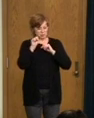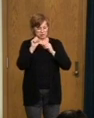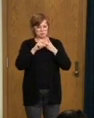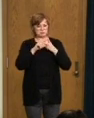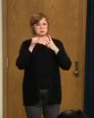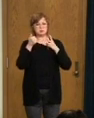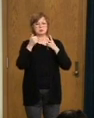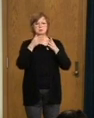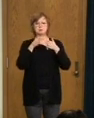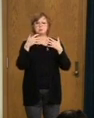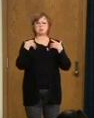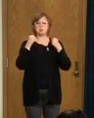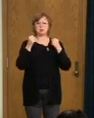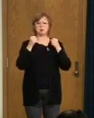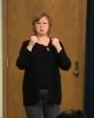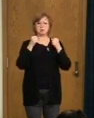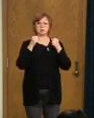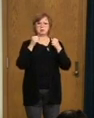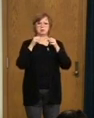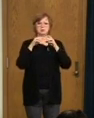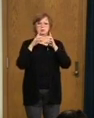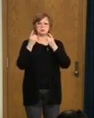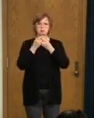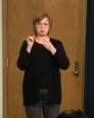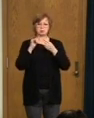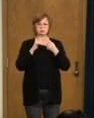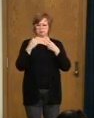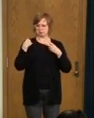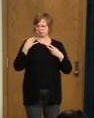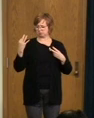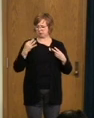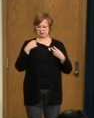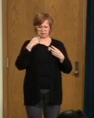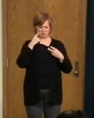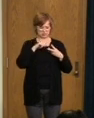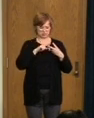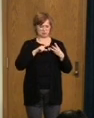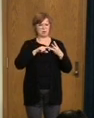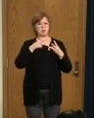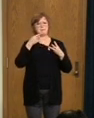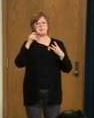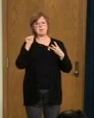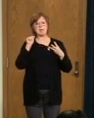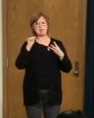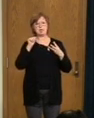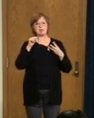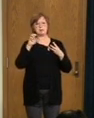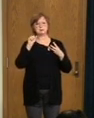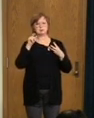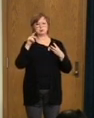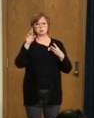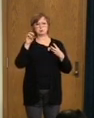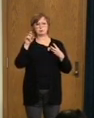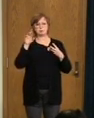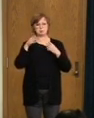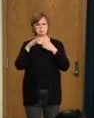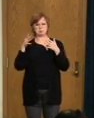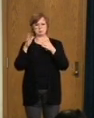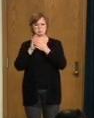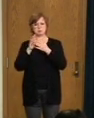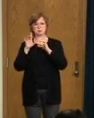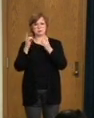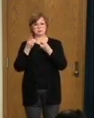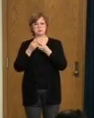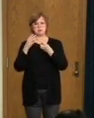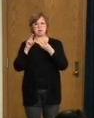the province. I think Friday evening there was also a change that happened in Prince Albert with the Sask Rivers Public School Division and the